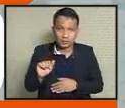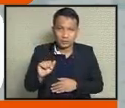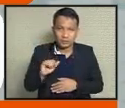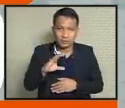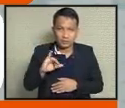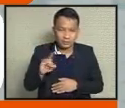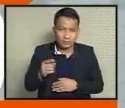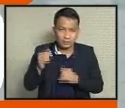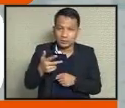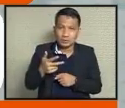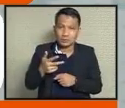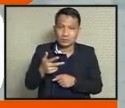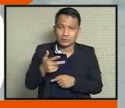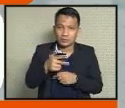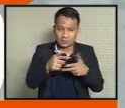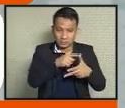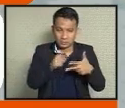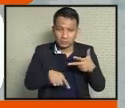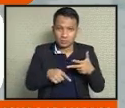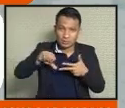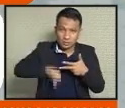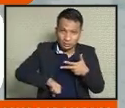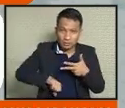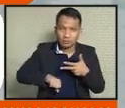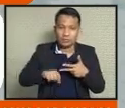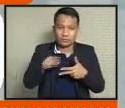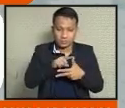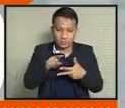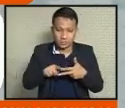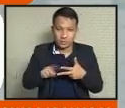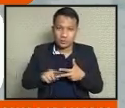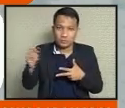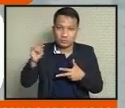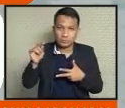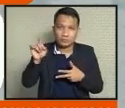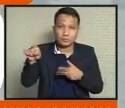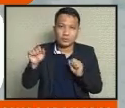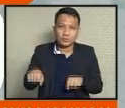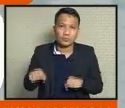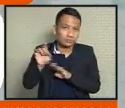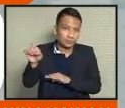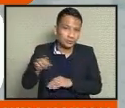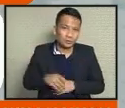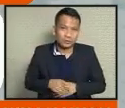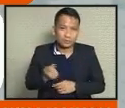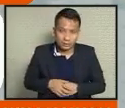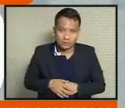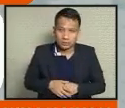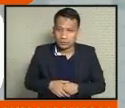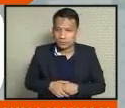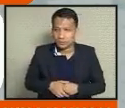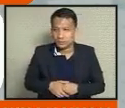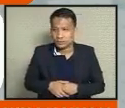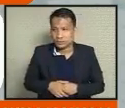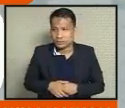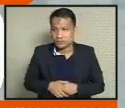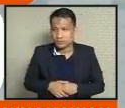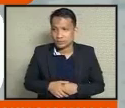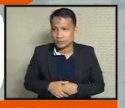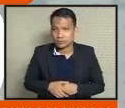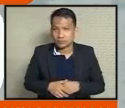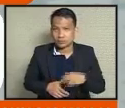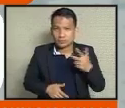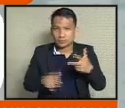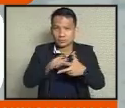ito sa YouTube, magkakaroon ka ng tatlong takedown at yung YouTube mo, sir, posibleng madi-delete. Kasi alam mo naman, sir, di ba three